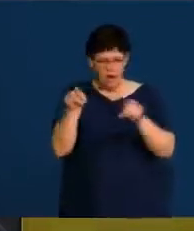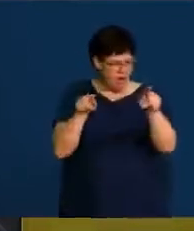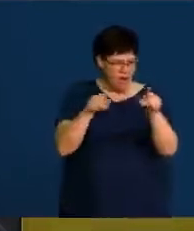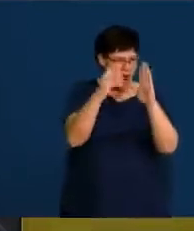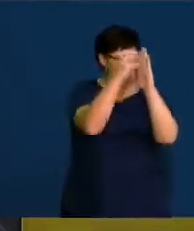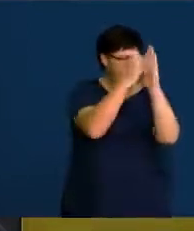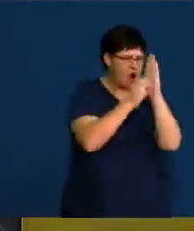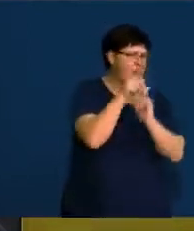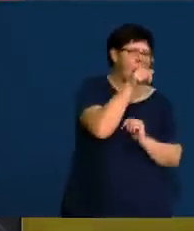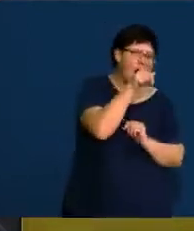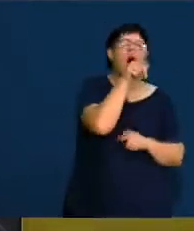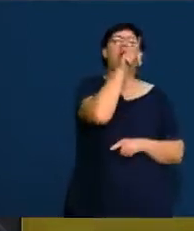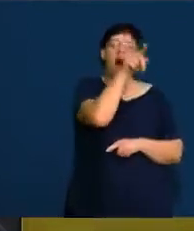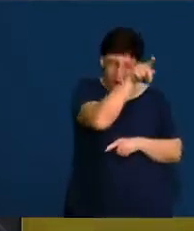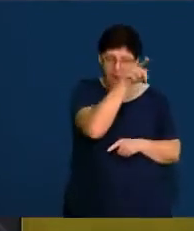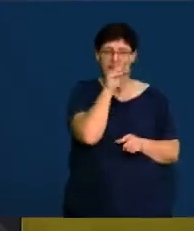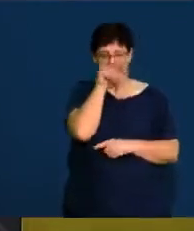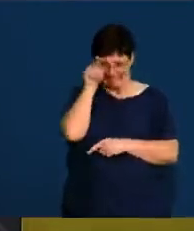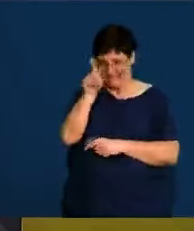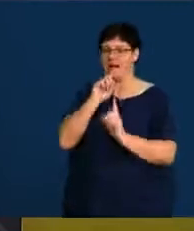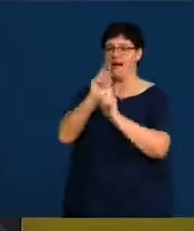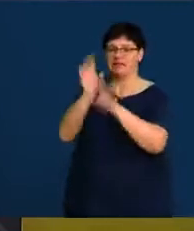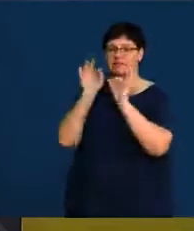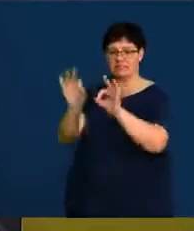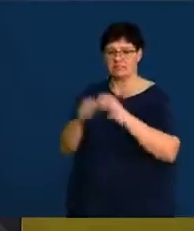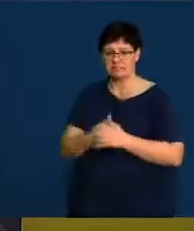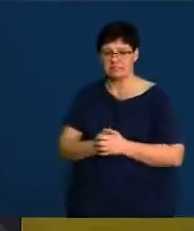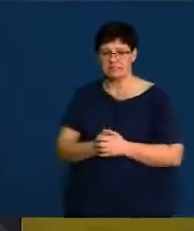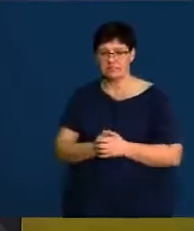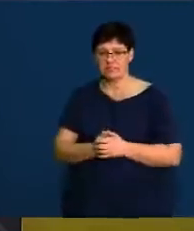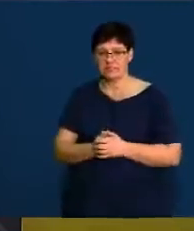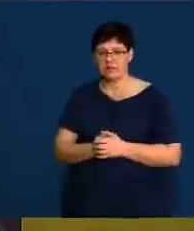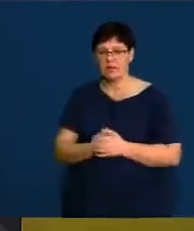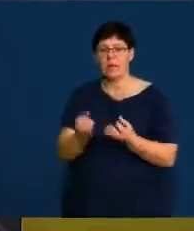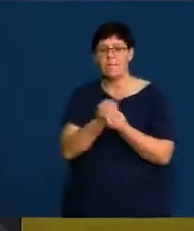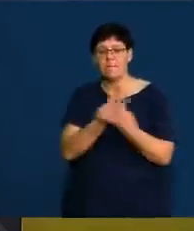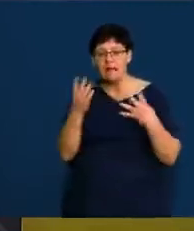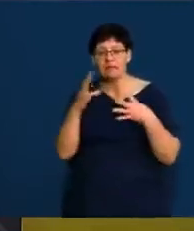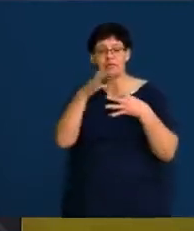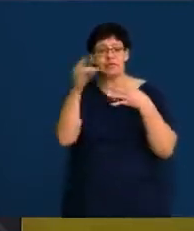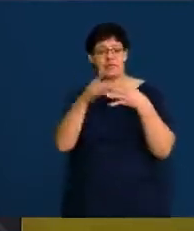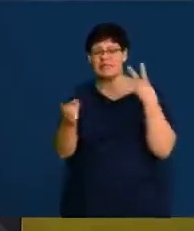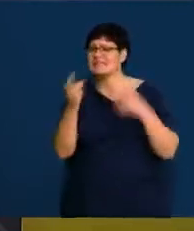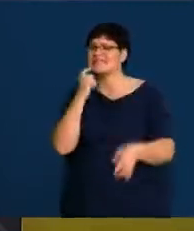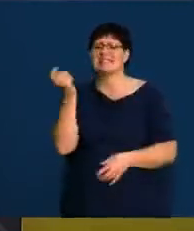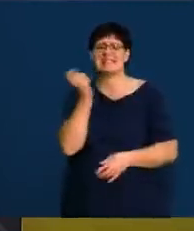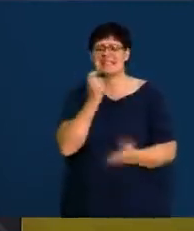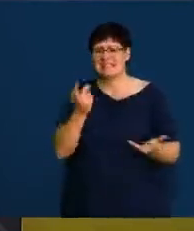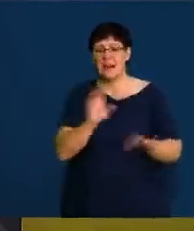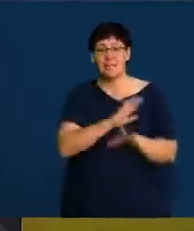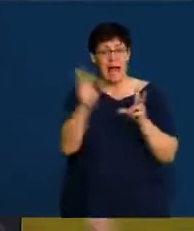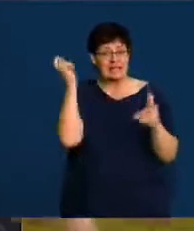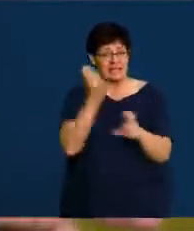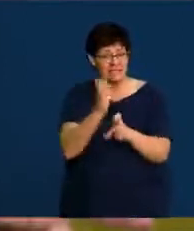and clues that will enable you to answer this question. Multiple choice is simple, but it can get